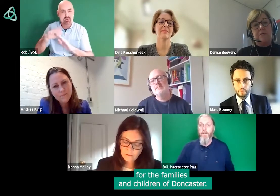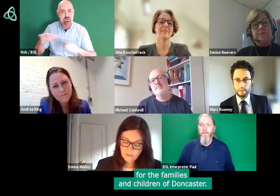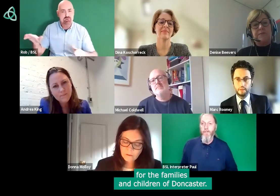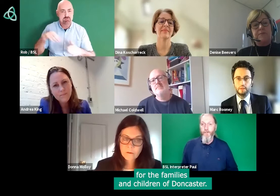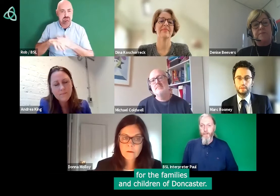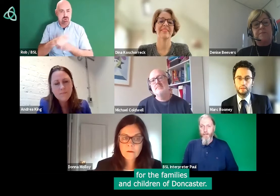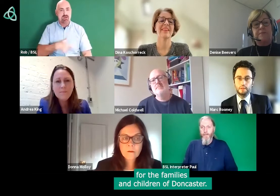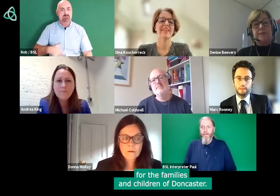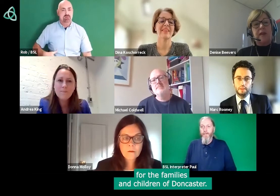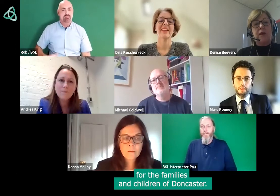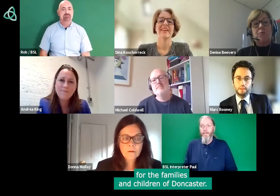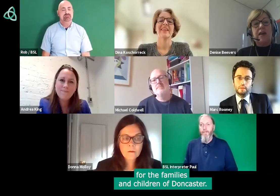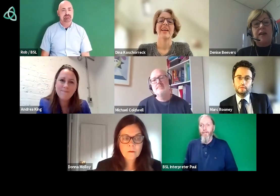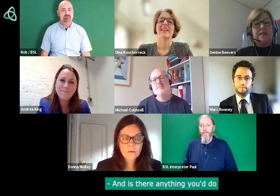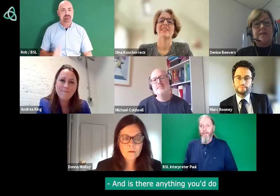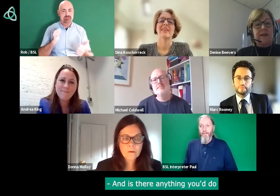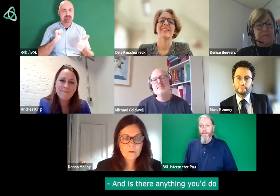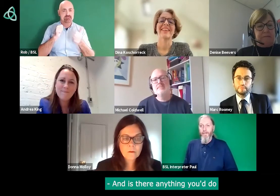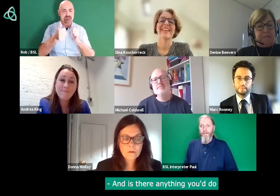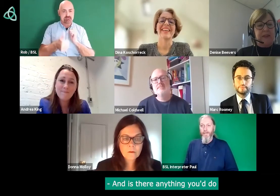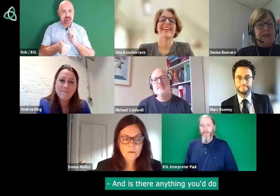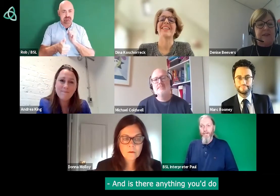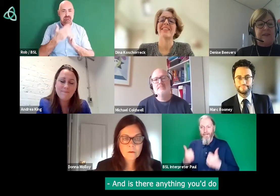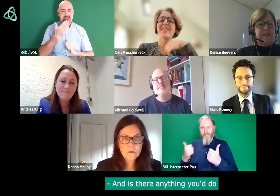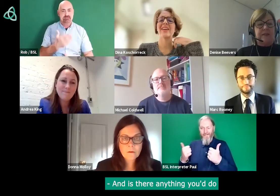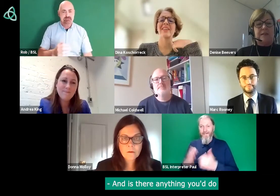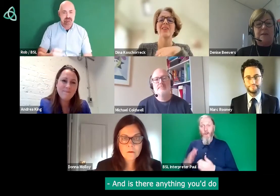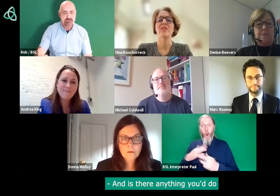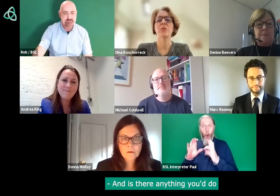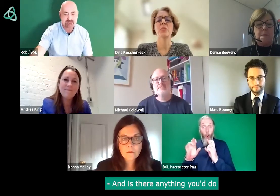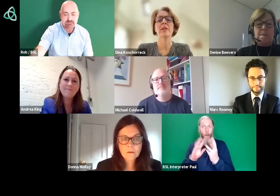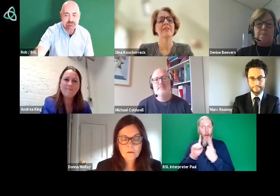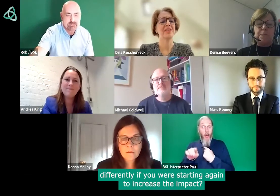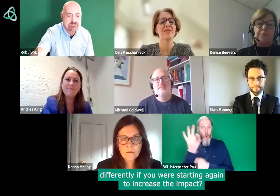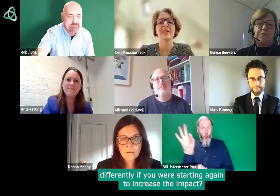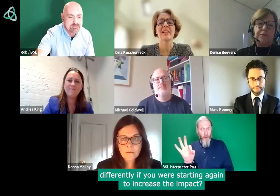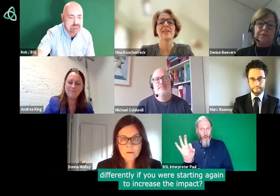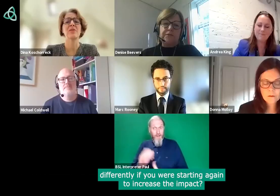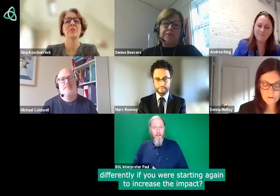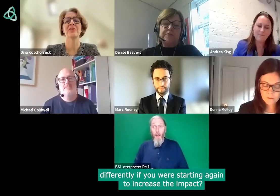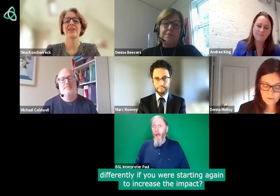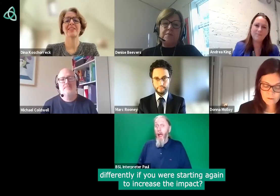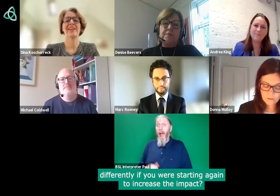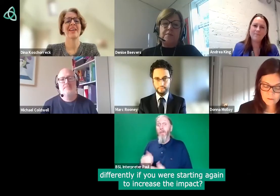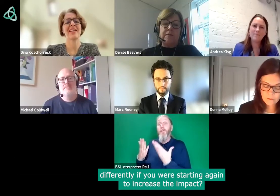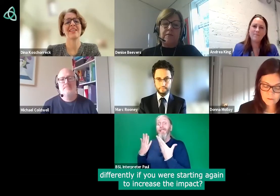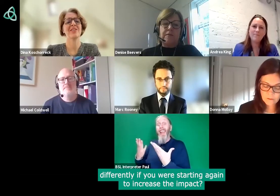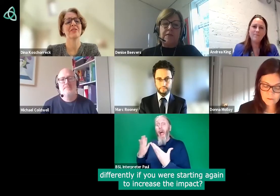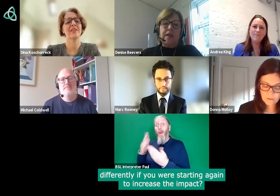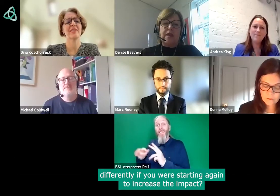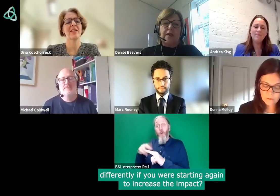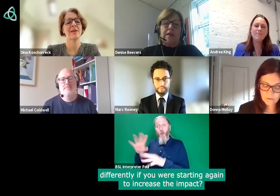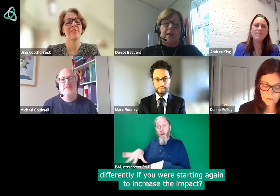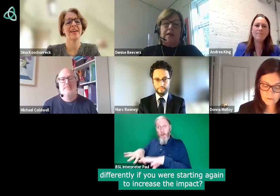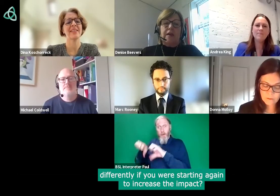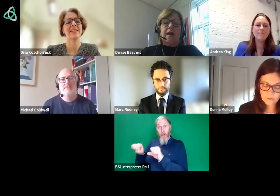Doncaster. Hope that answers that. Yeah, and is there anything you do differently if you were starting again to